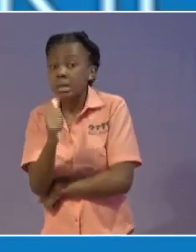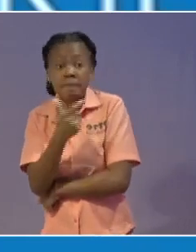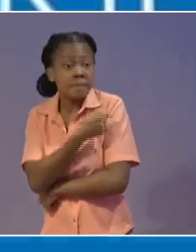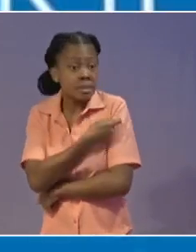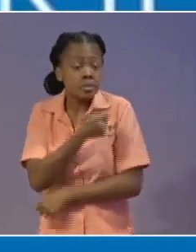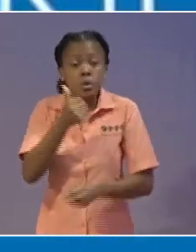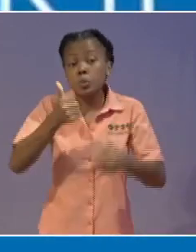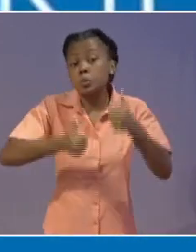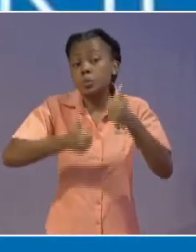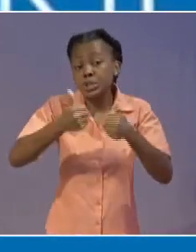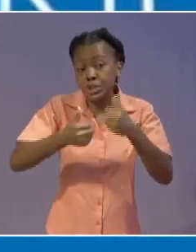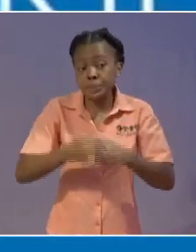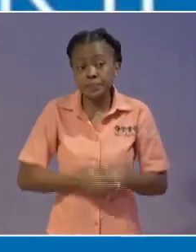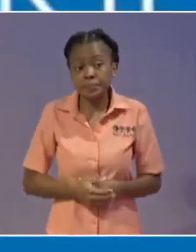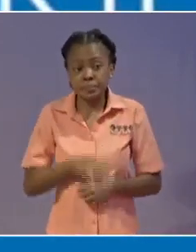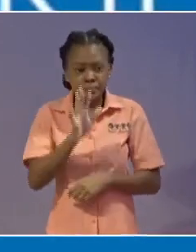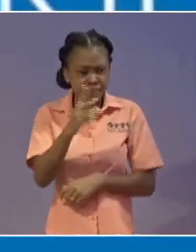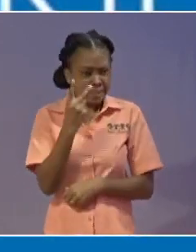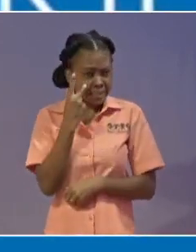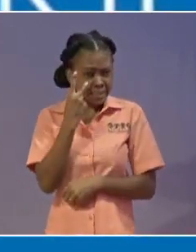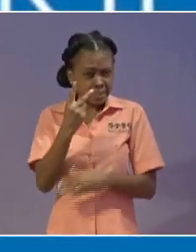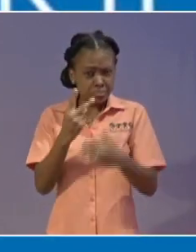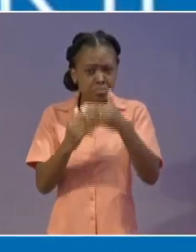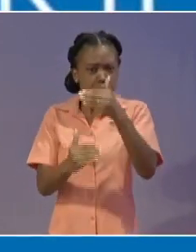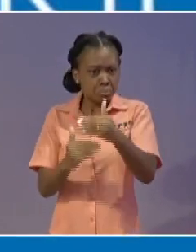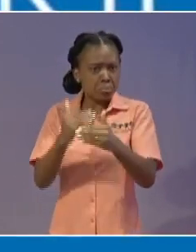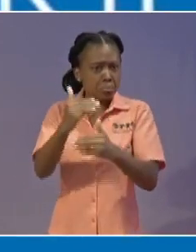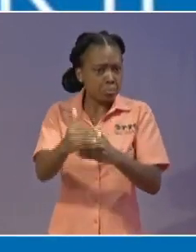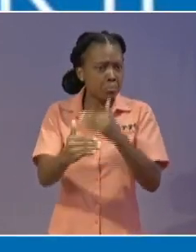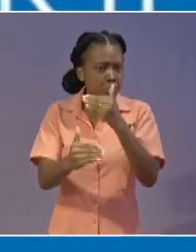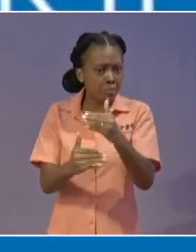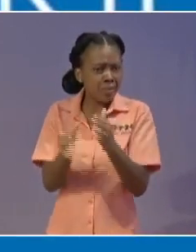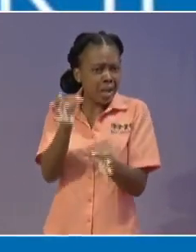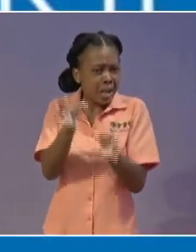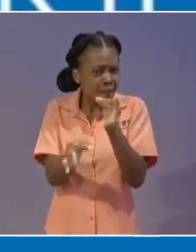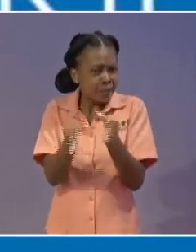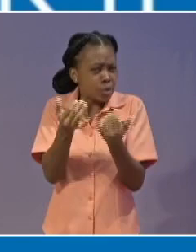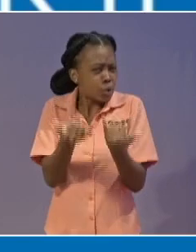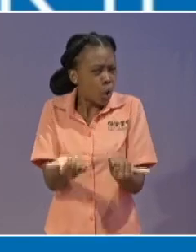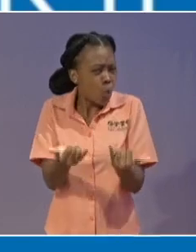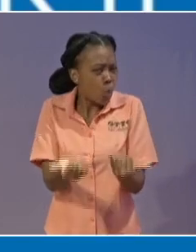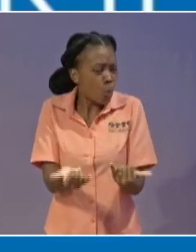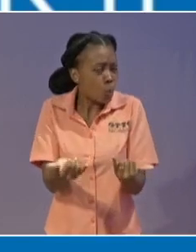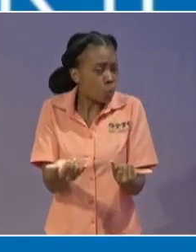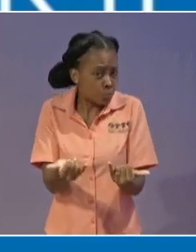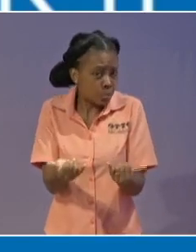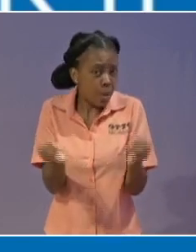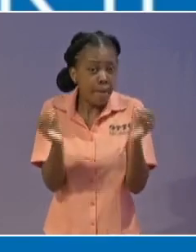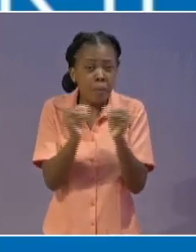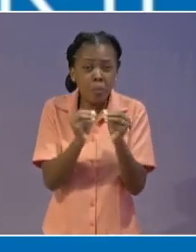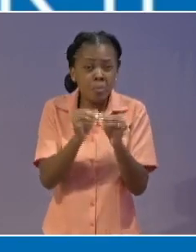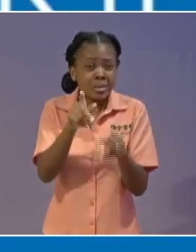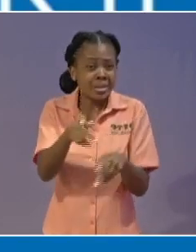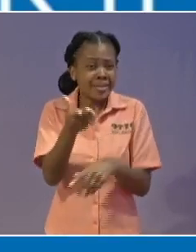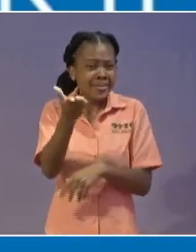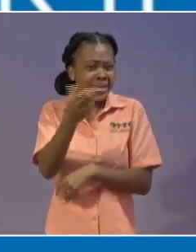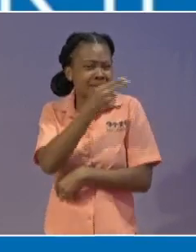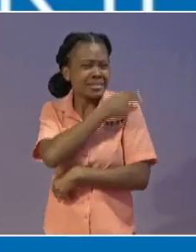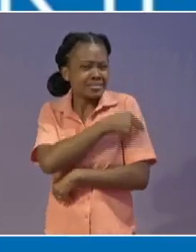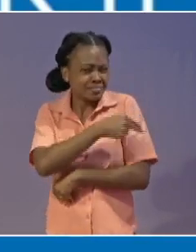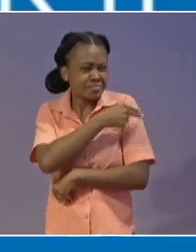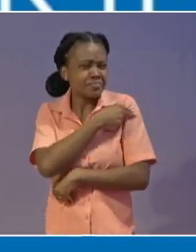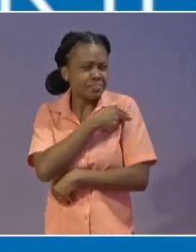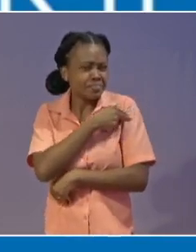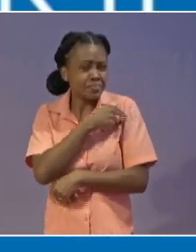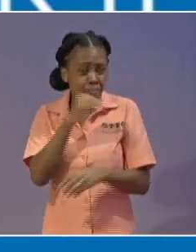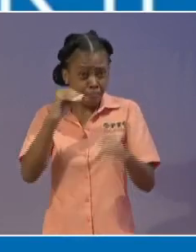trend now that if that there are more people in hospital who have not had a vaccine